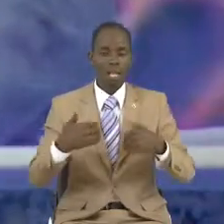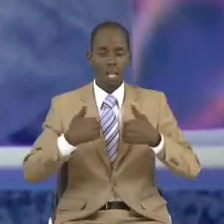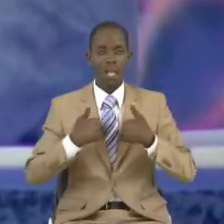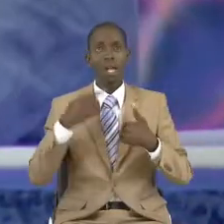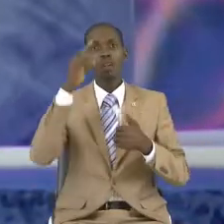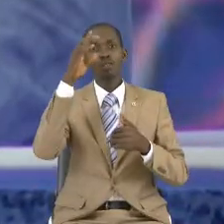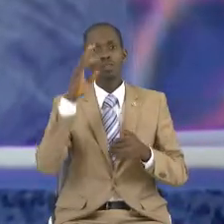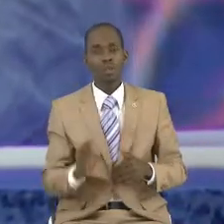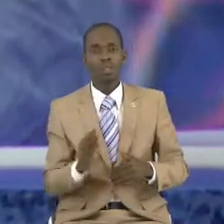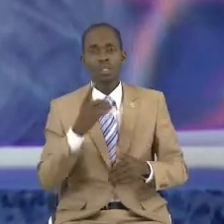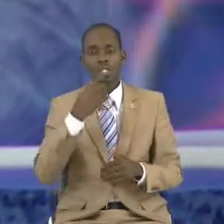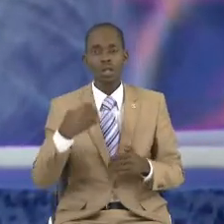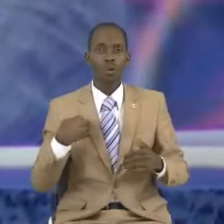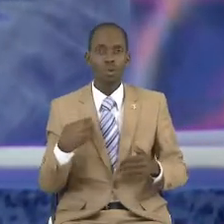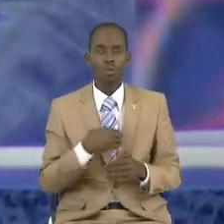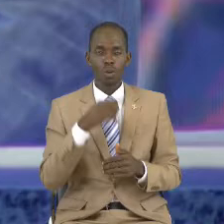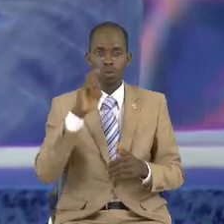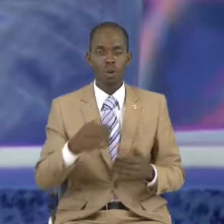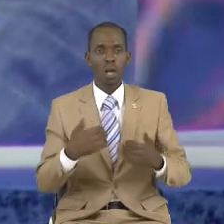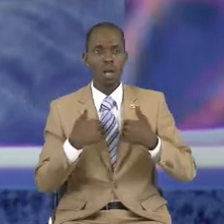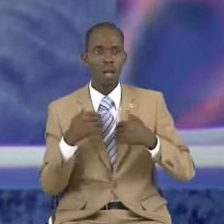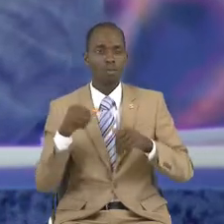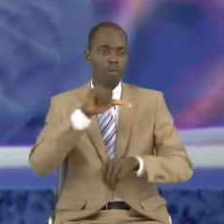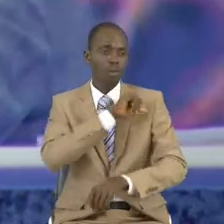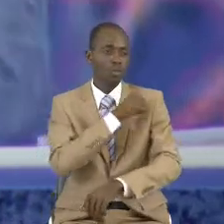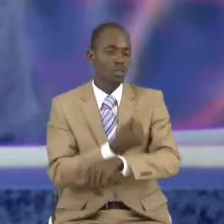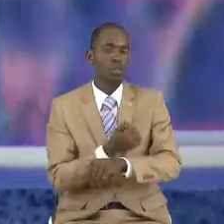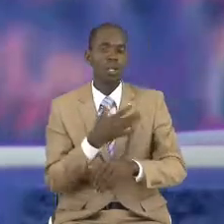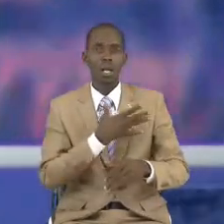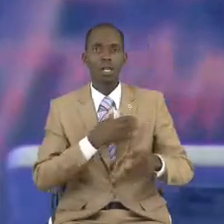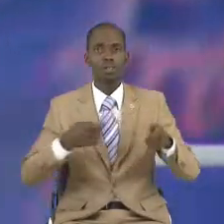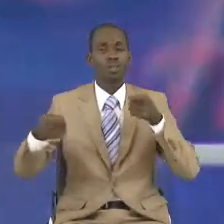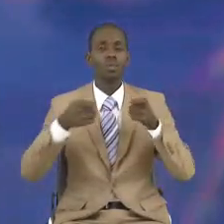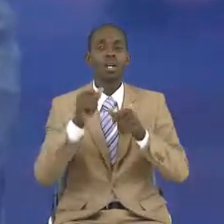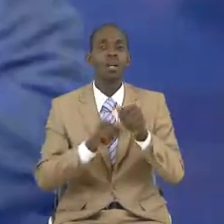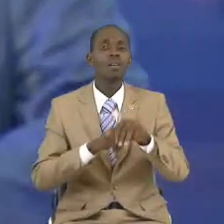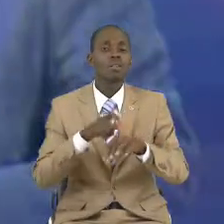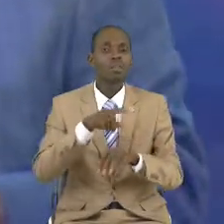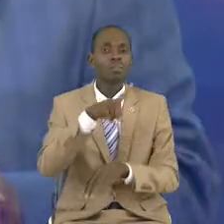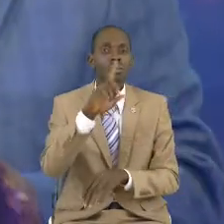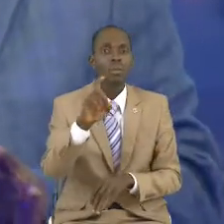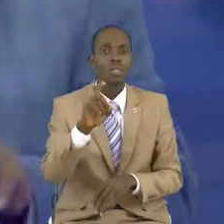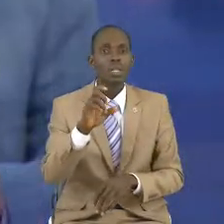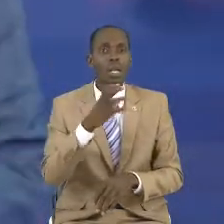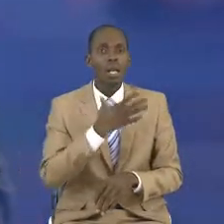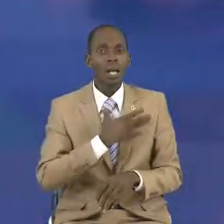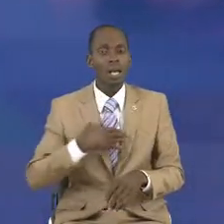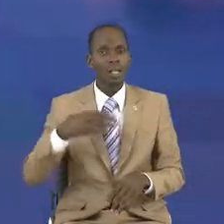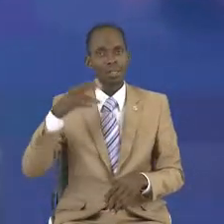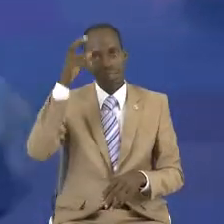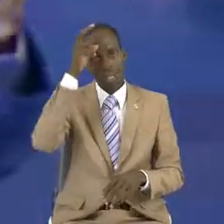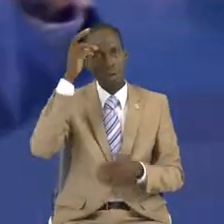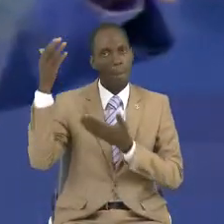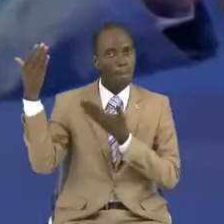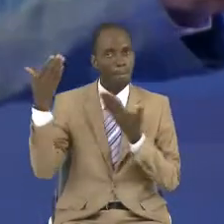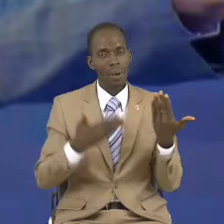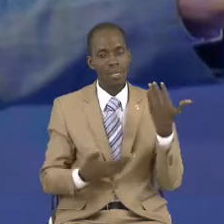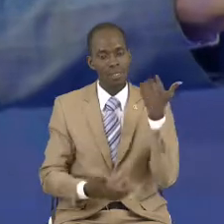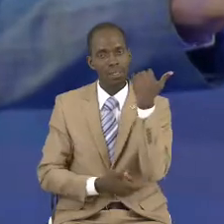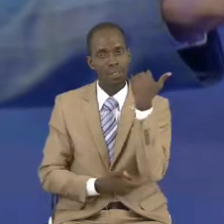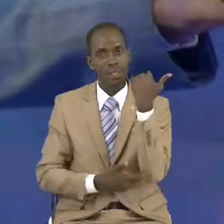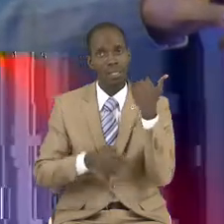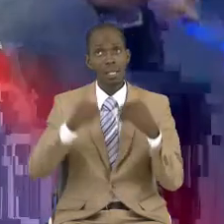have authority and dominion and so he breaks temptation adam and